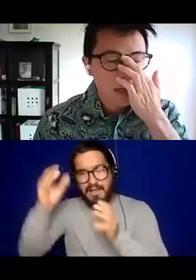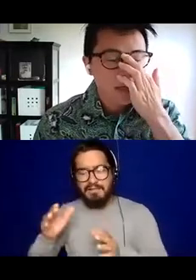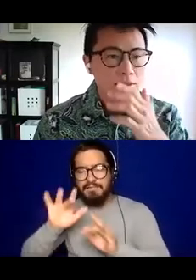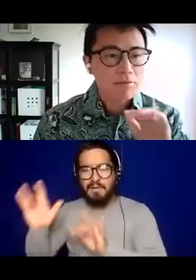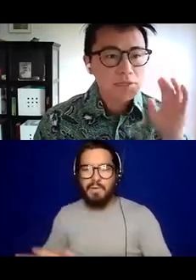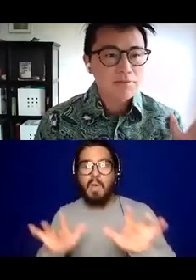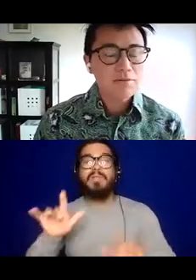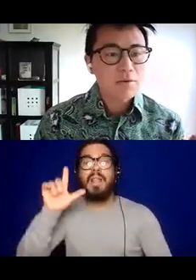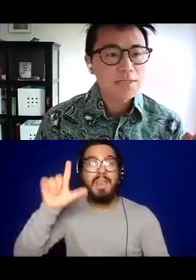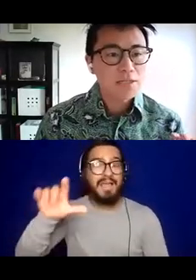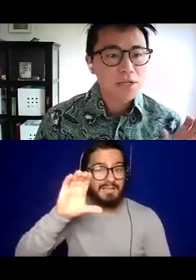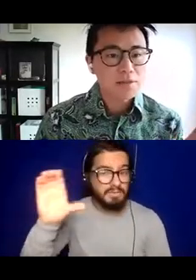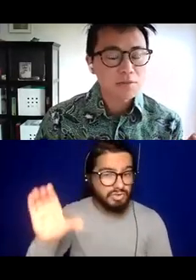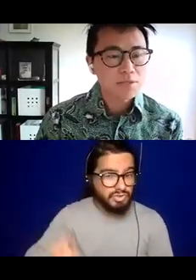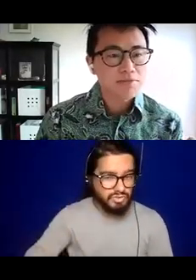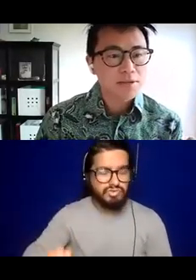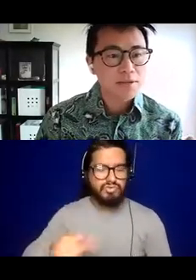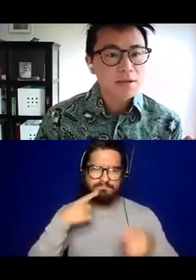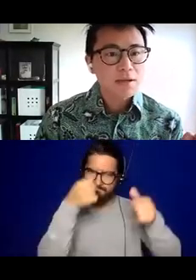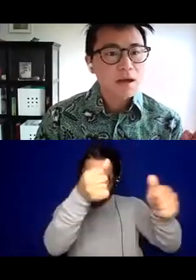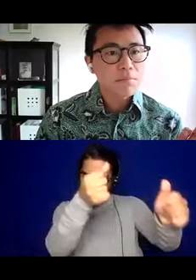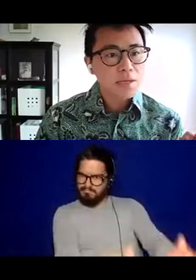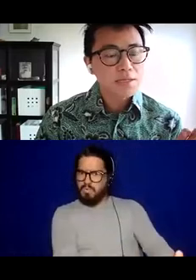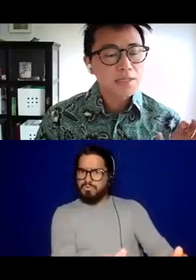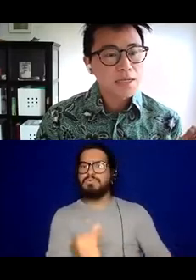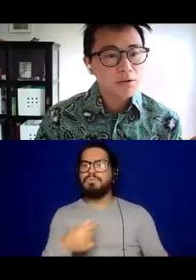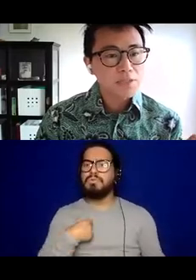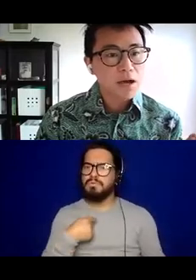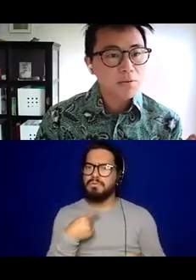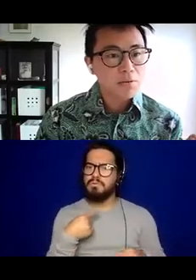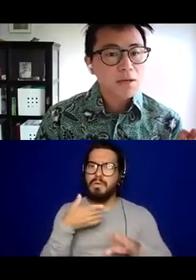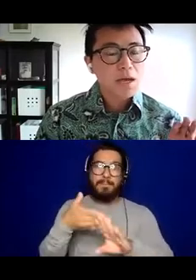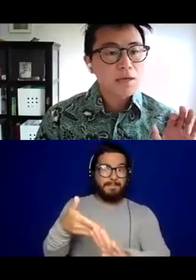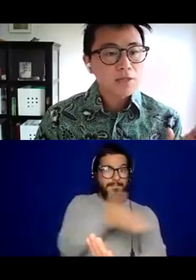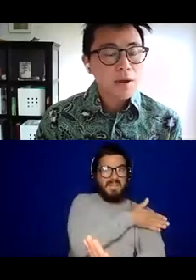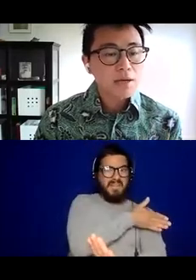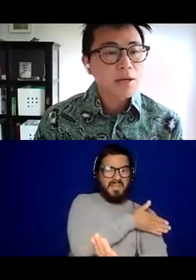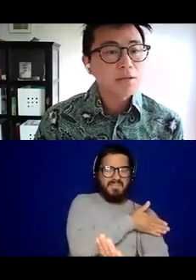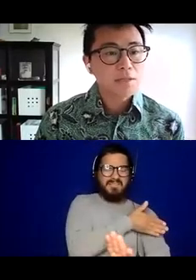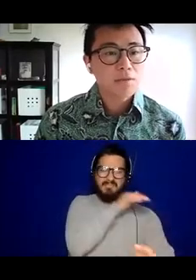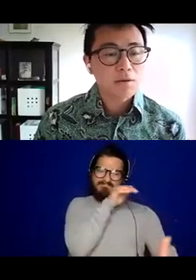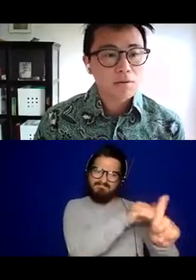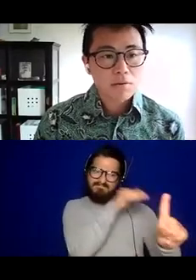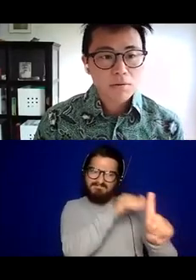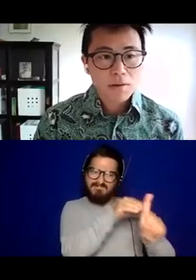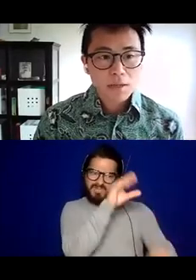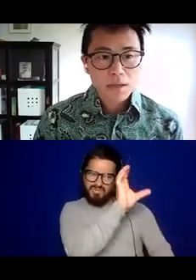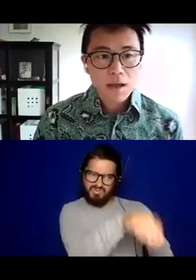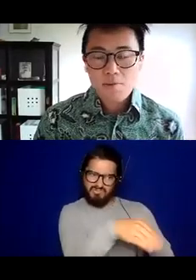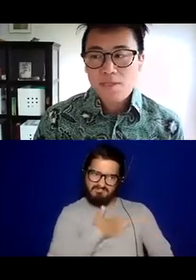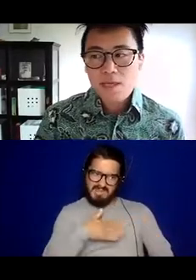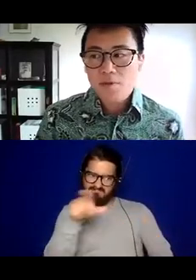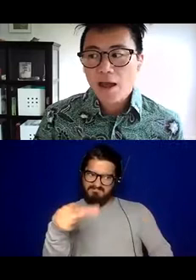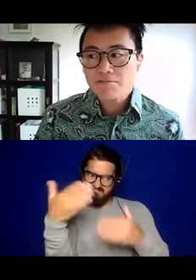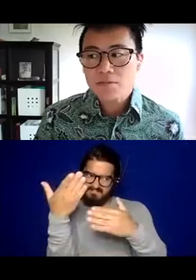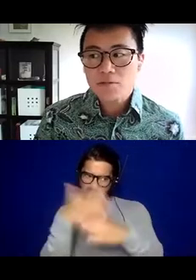happened. They received a request to shut these specific meetings and accounts down, and they responded by doing so.